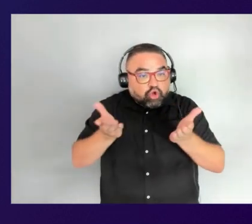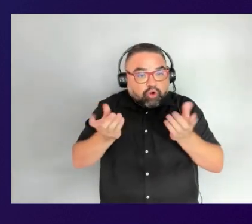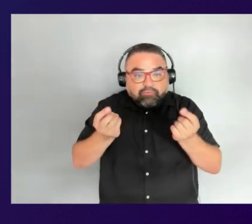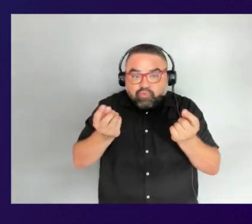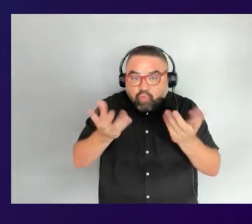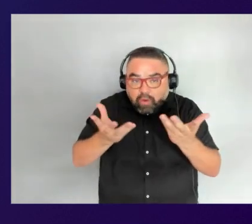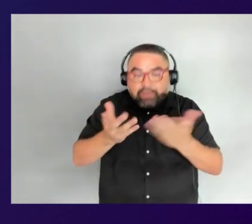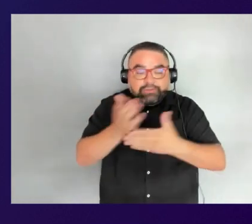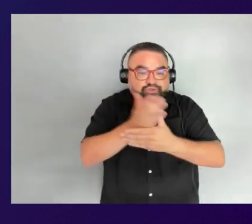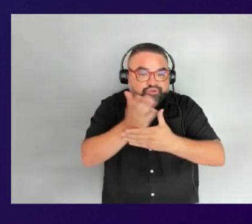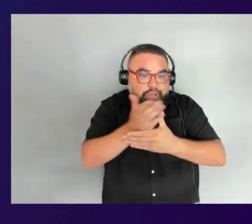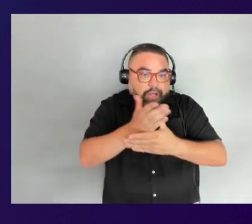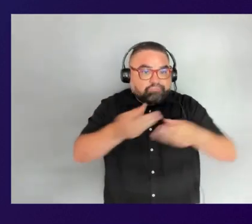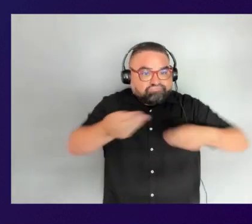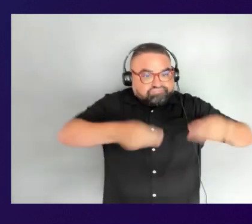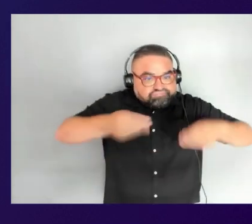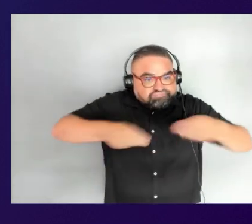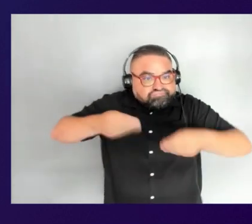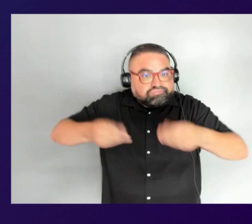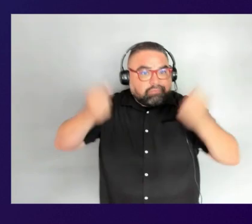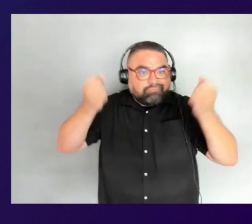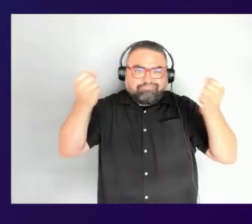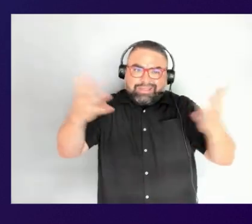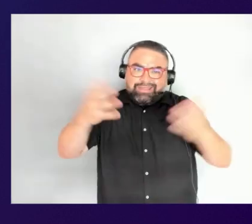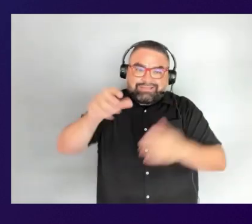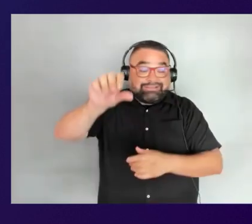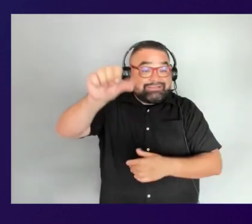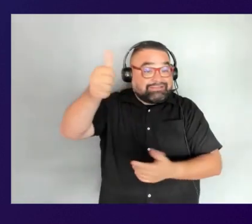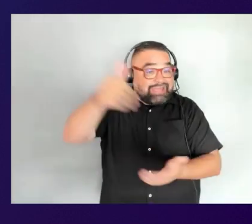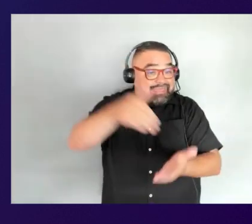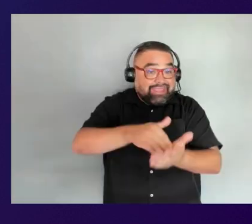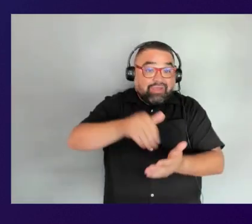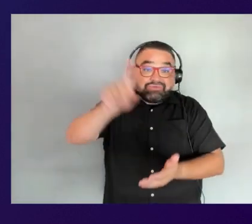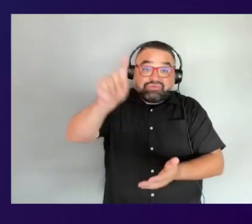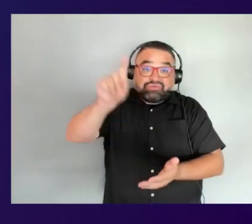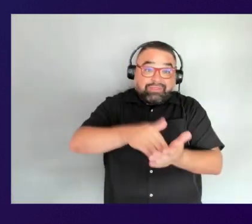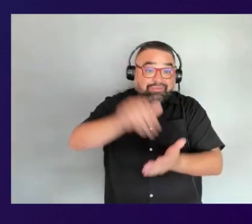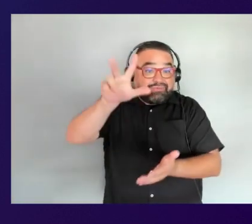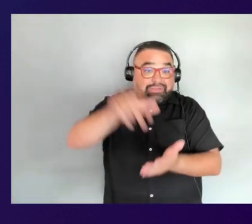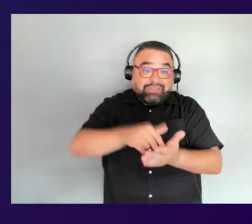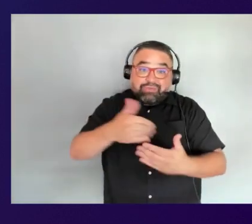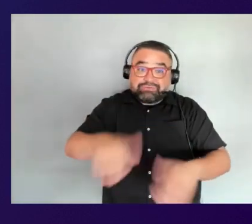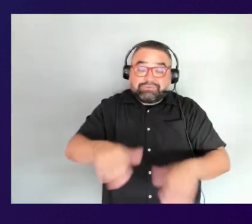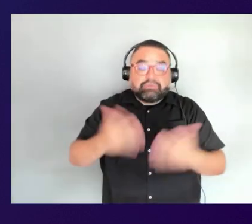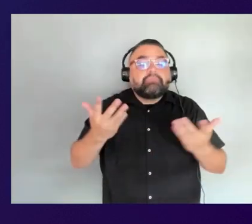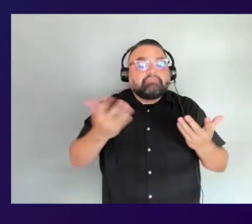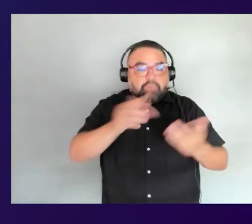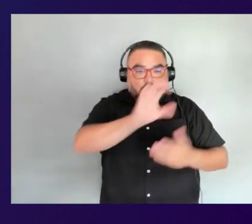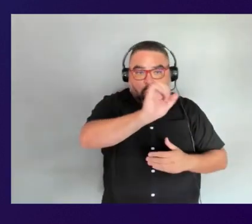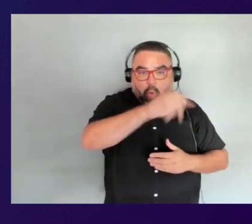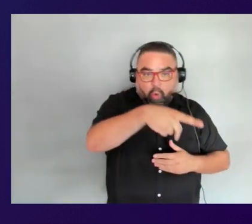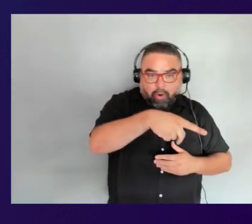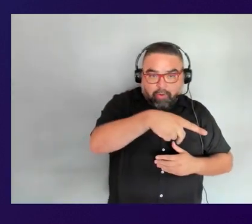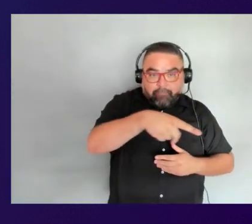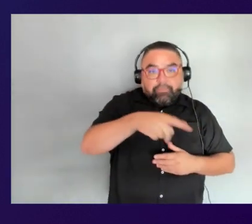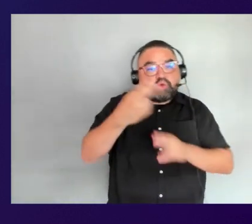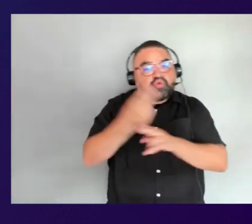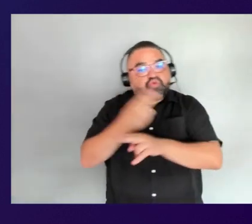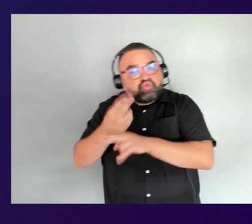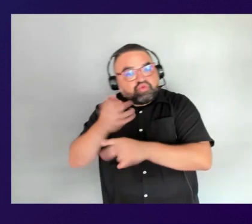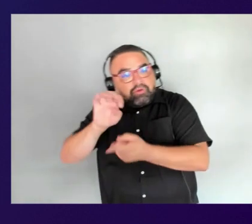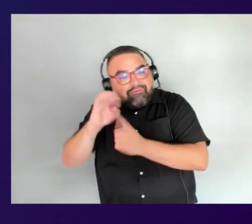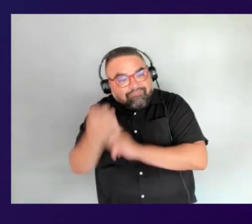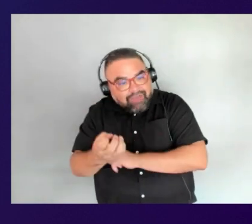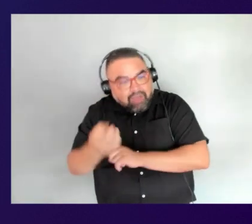to tens or hundreds or sometimes thousands of users. And this can range from corporate apps to user share type environments, software build